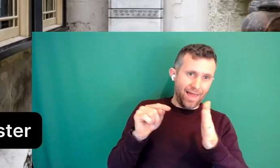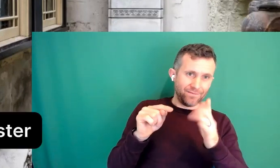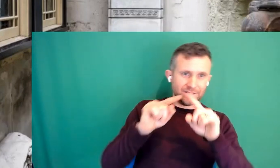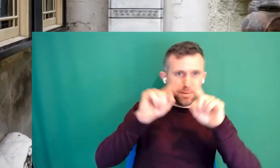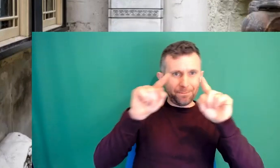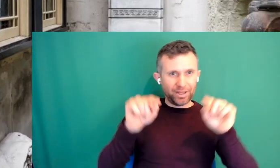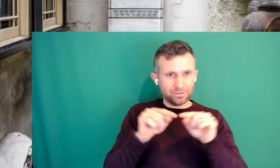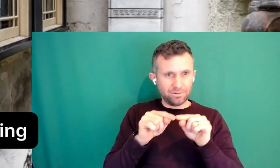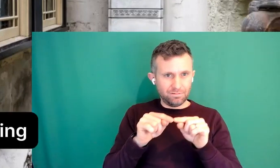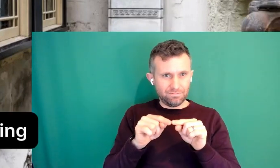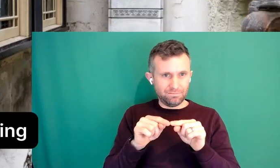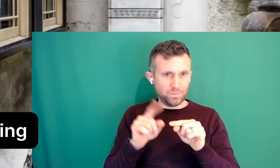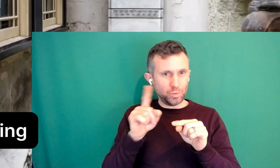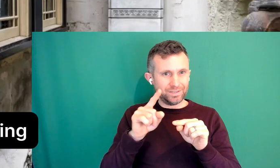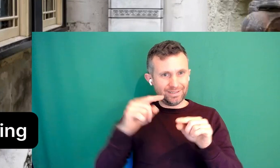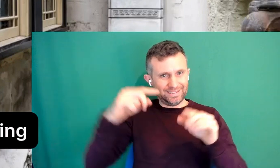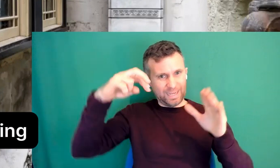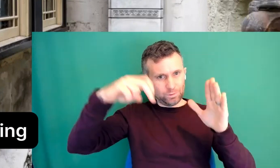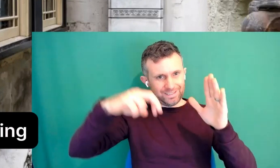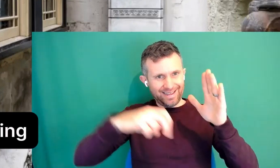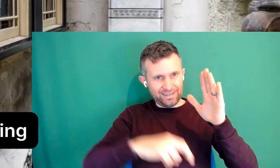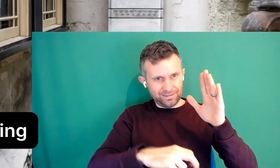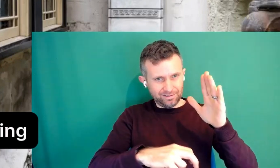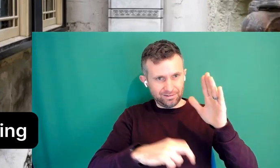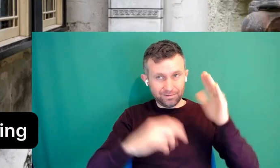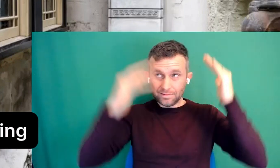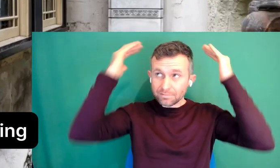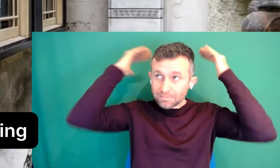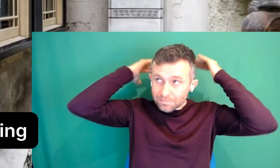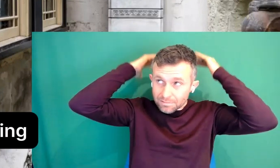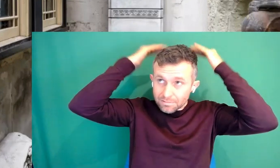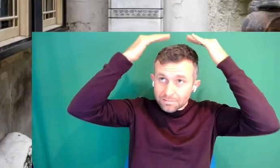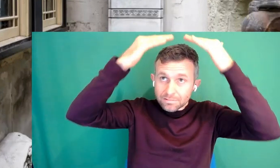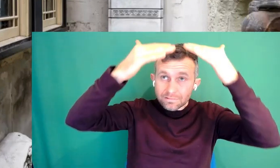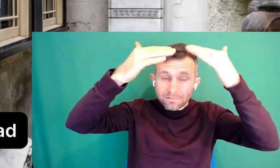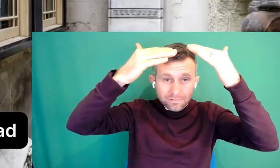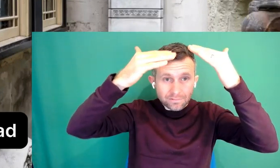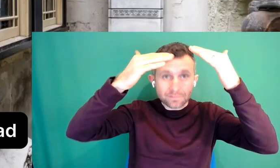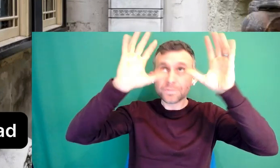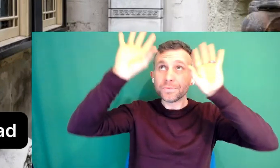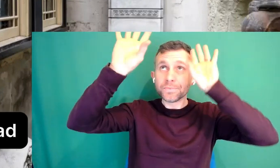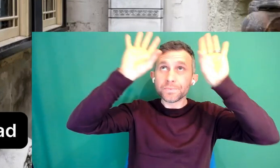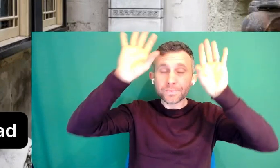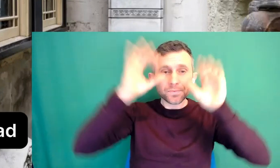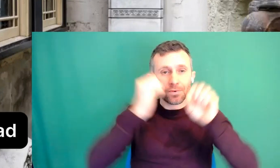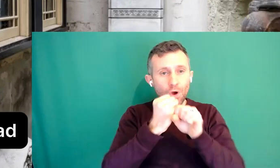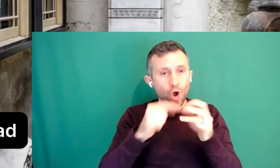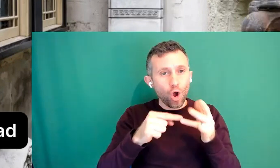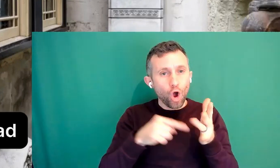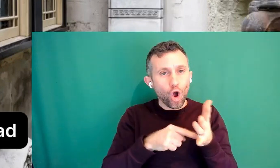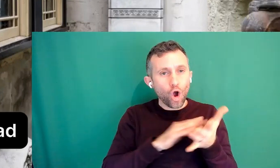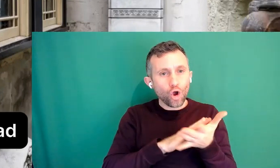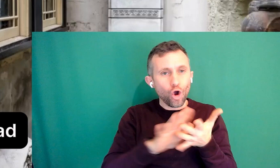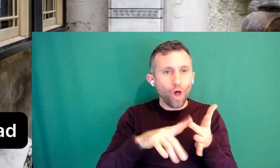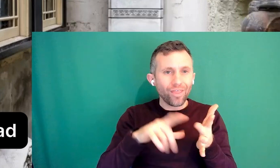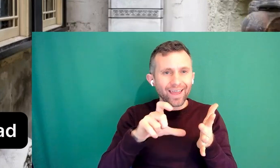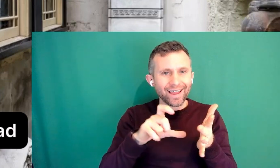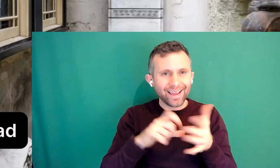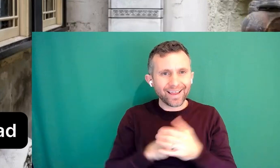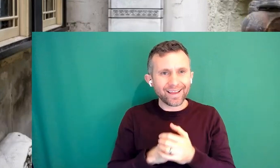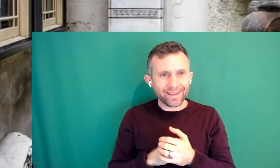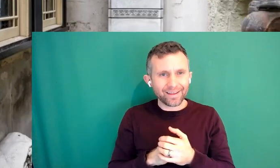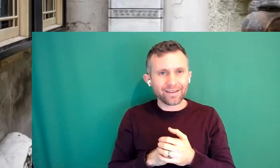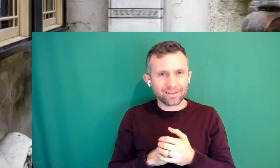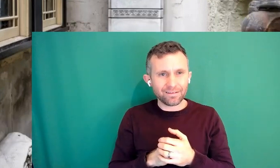Westminster was actually stopped shortly after he started building because they wanted a neo-Gothic building